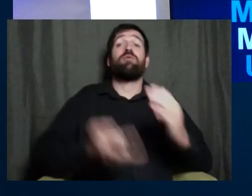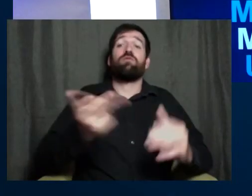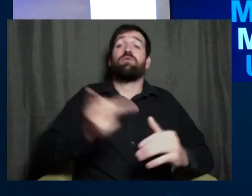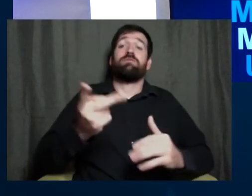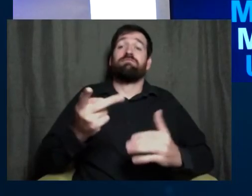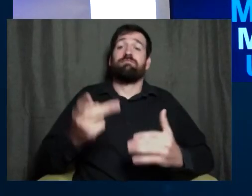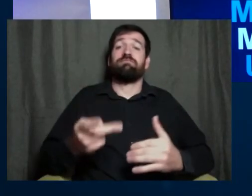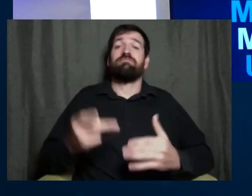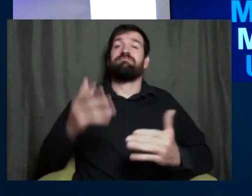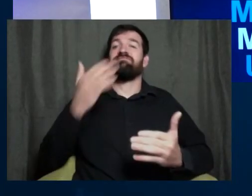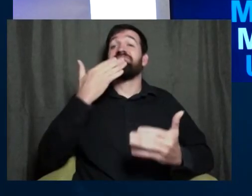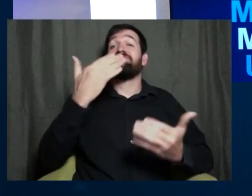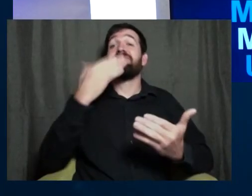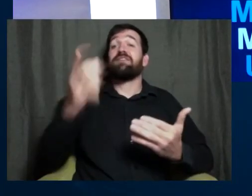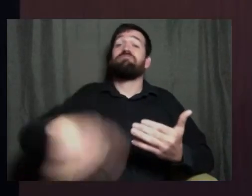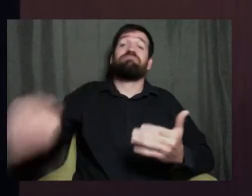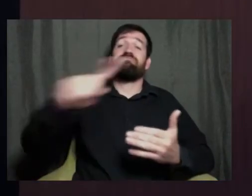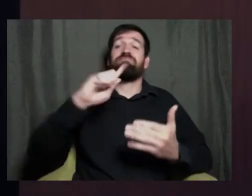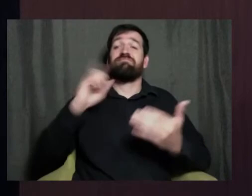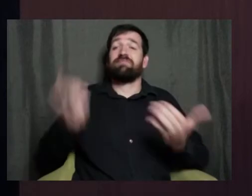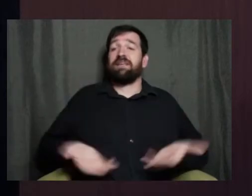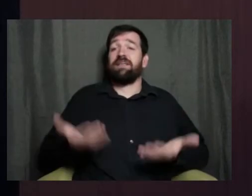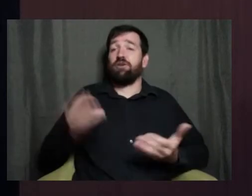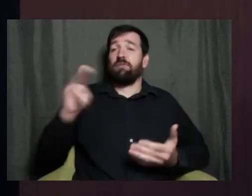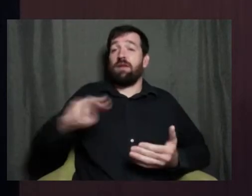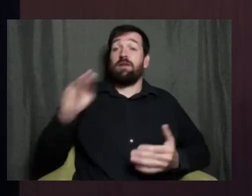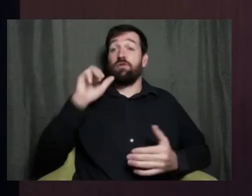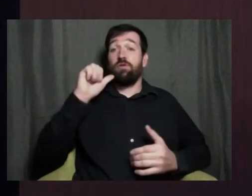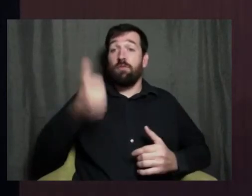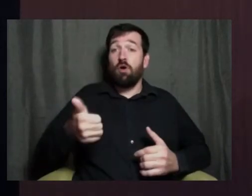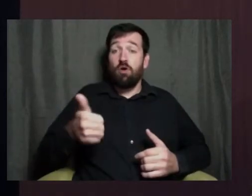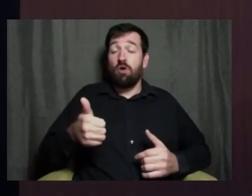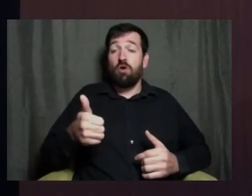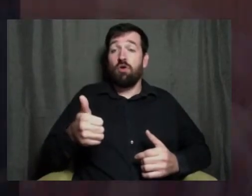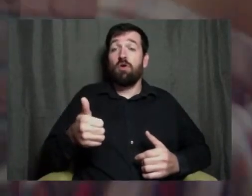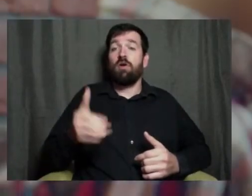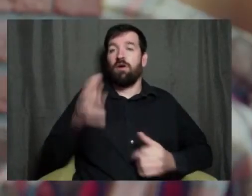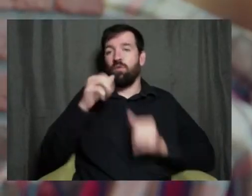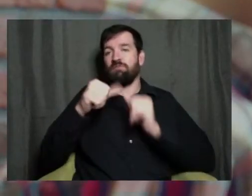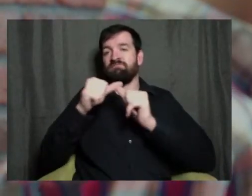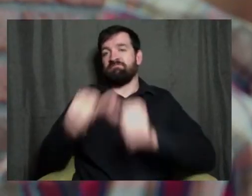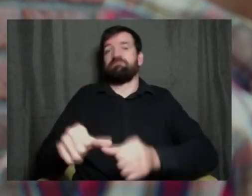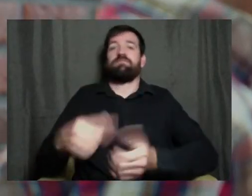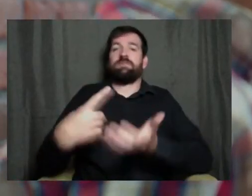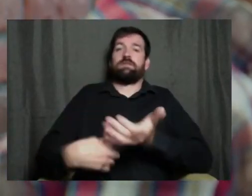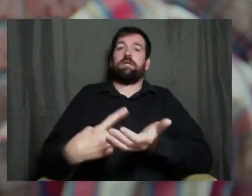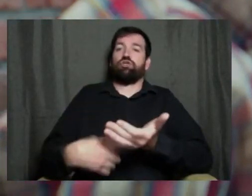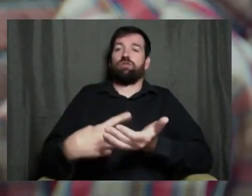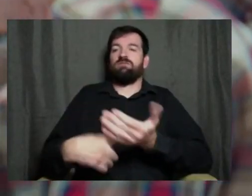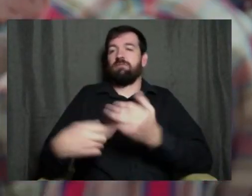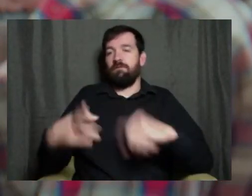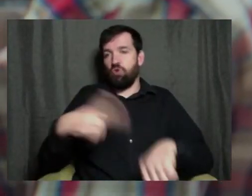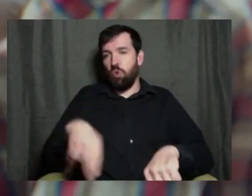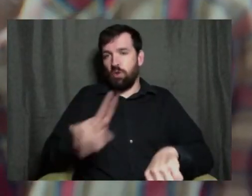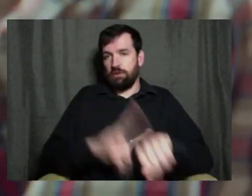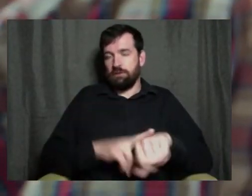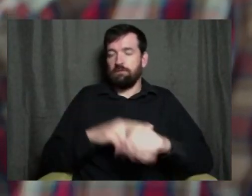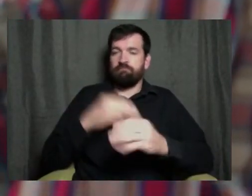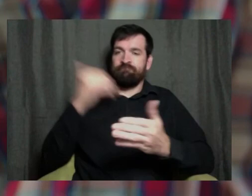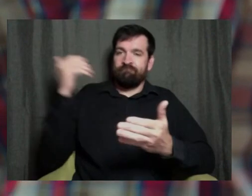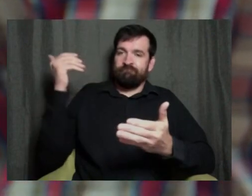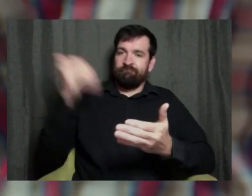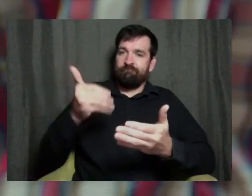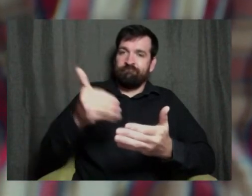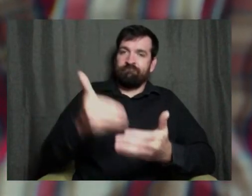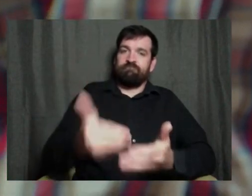all of you for being with us on this Monday. Coming up tomorrow, we are going to continue this discussion as, of course, we edge closer and closer to yet another